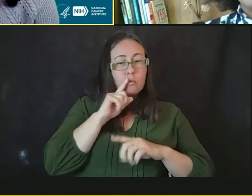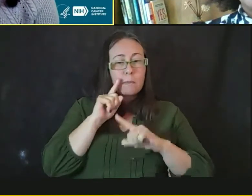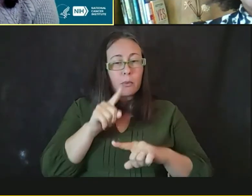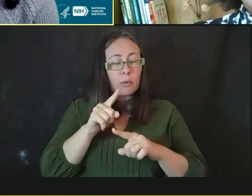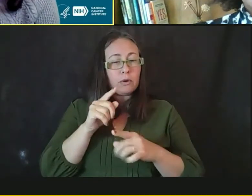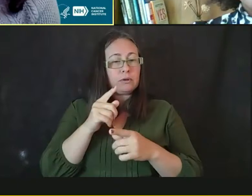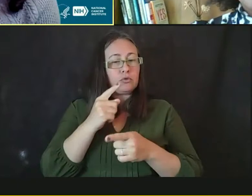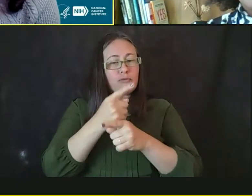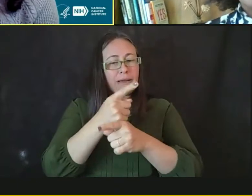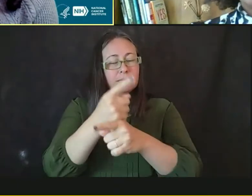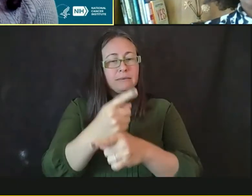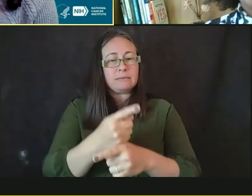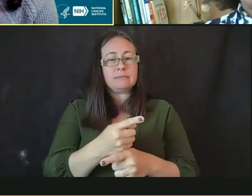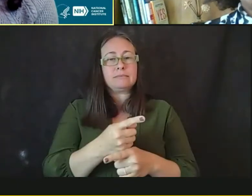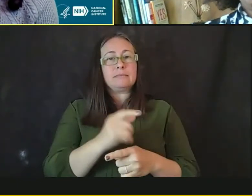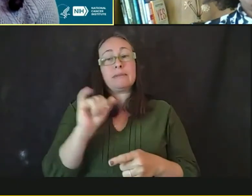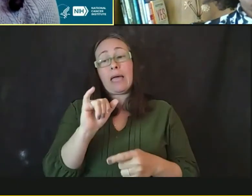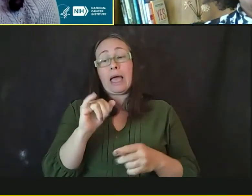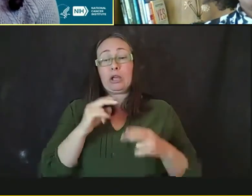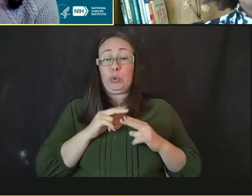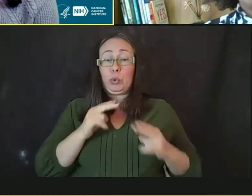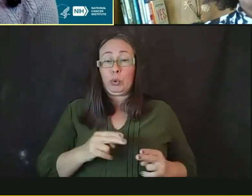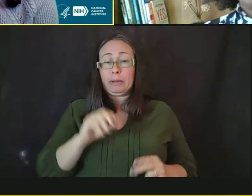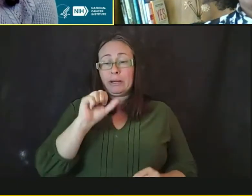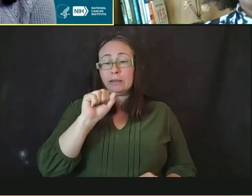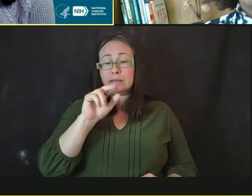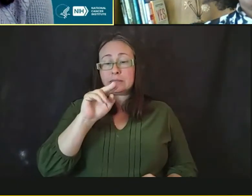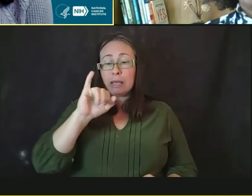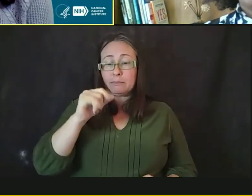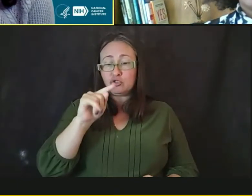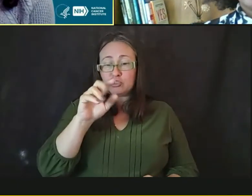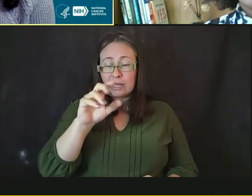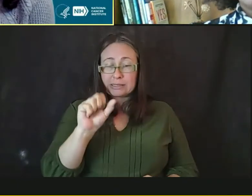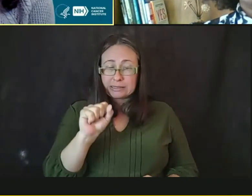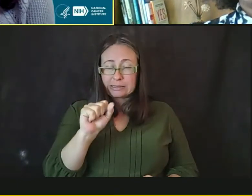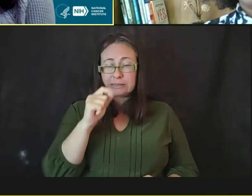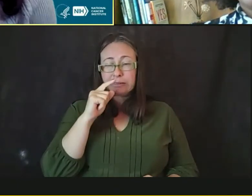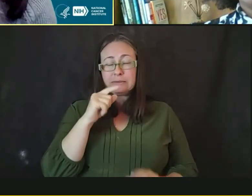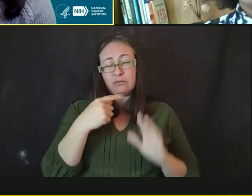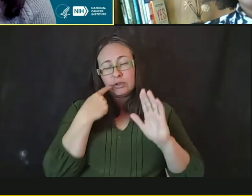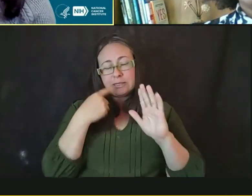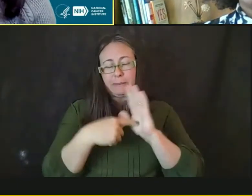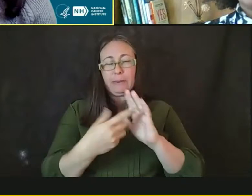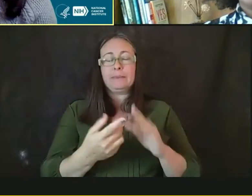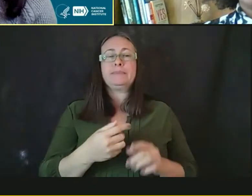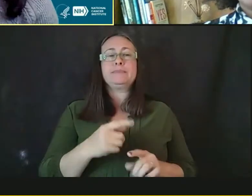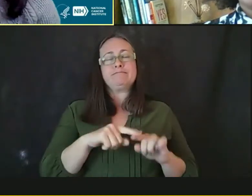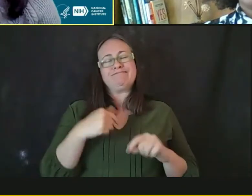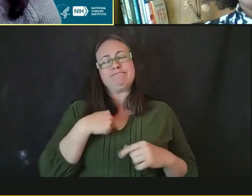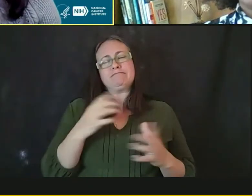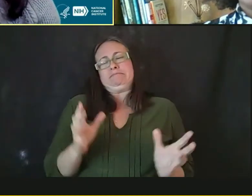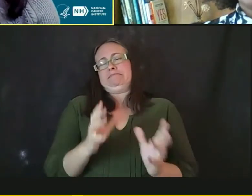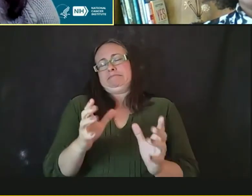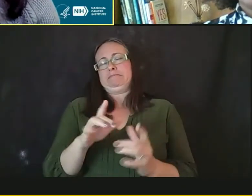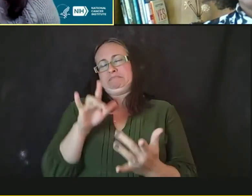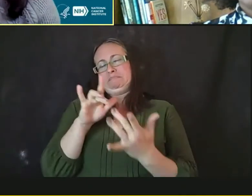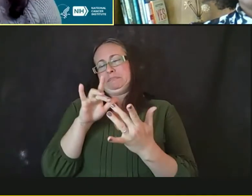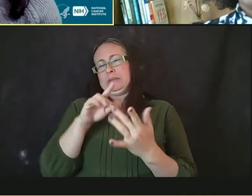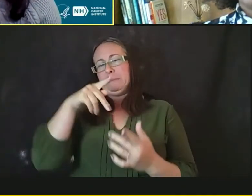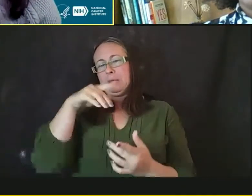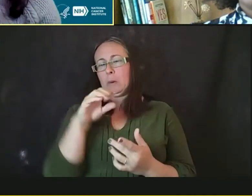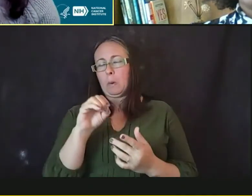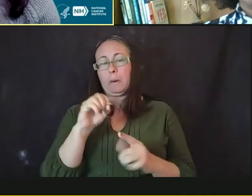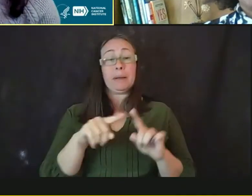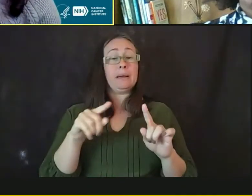correctly, like human subjects, for example, and other things. But otherwise, please, I just encourage you to contact your PO, but don't